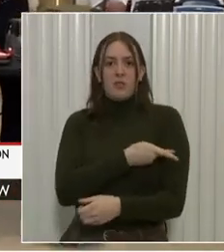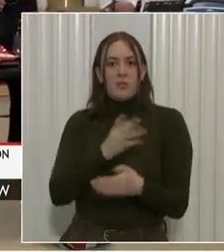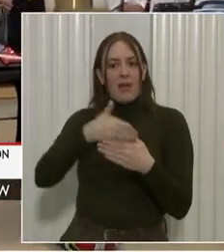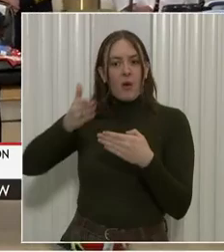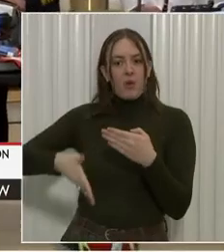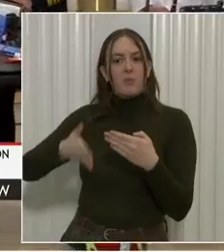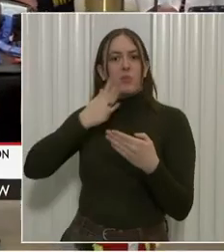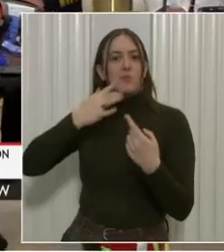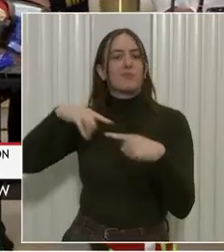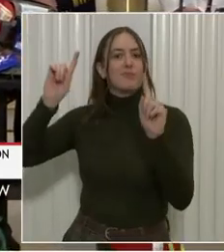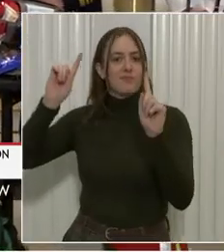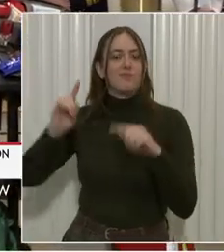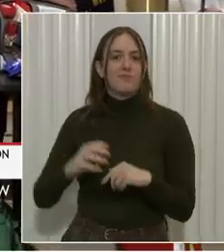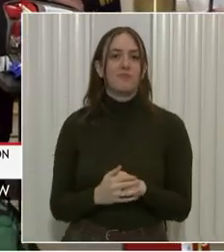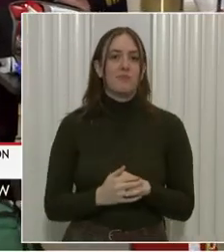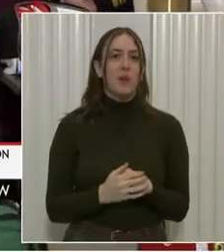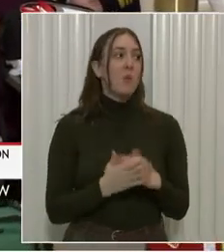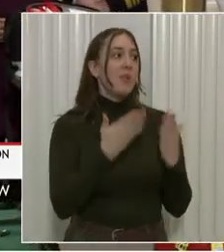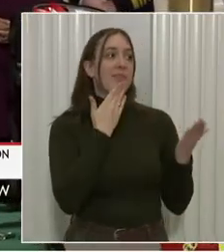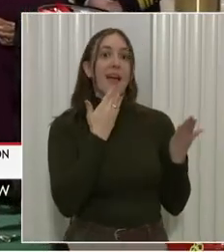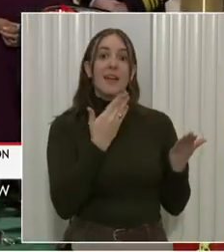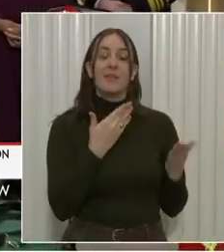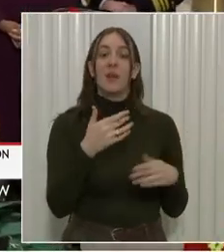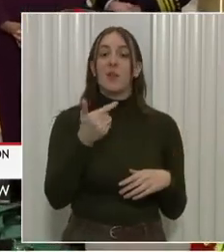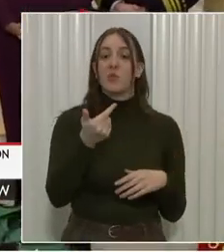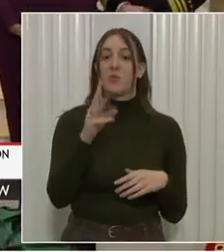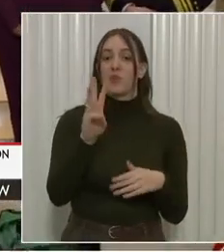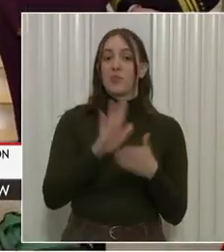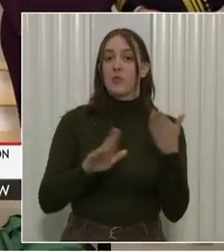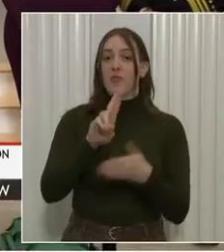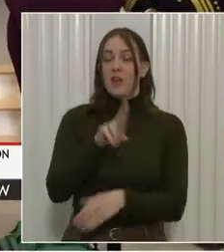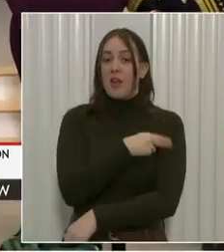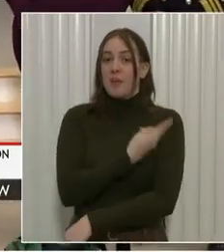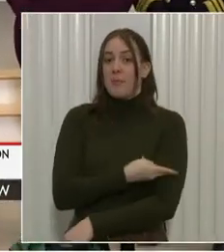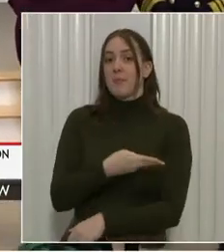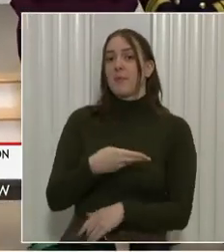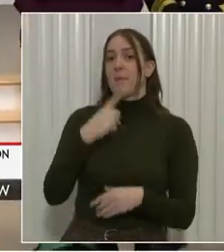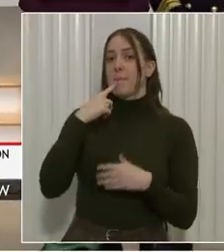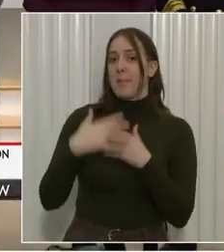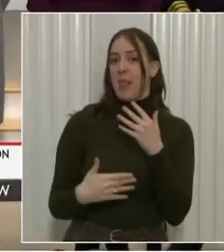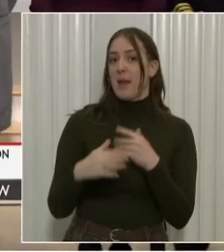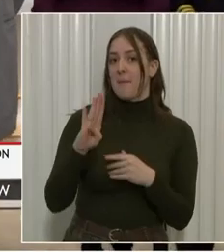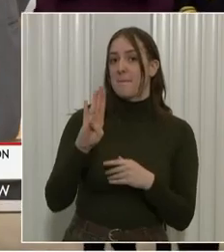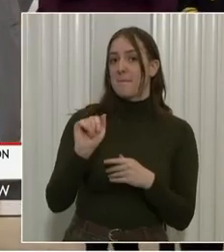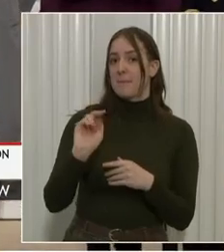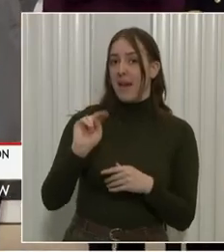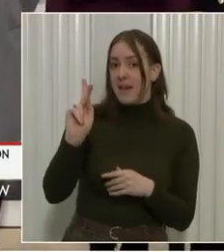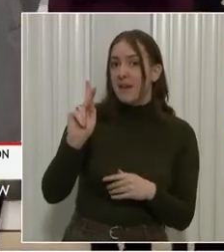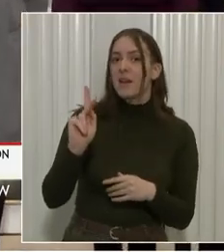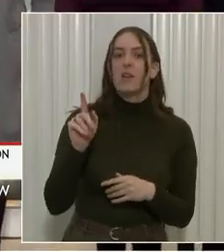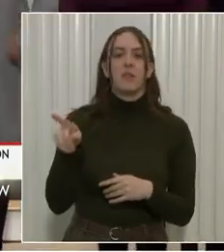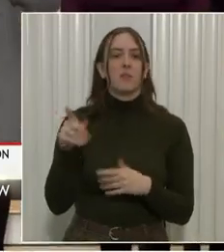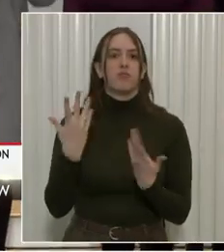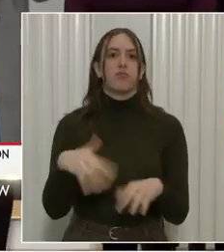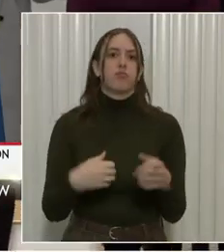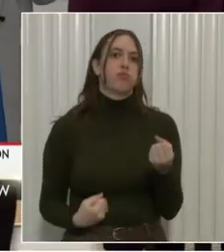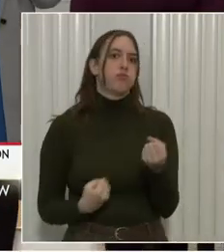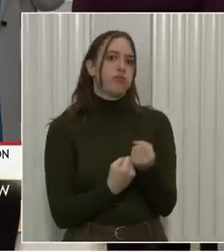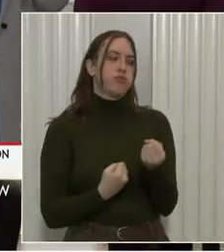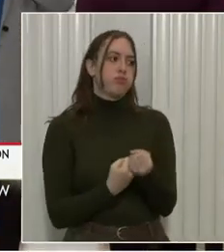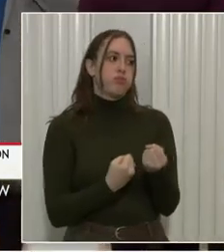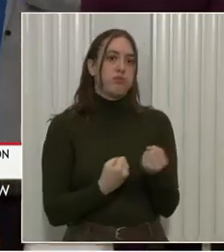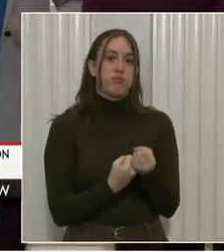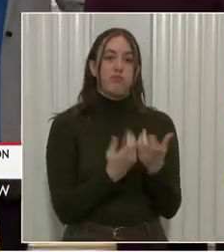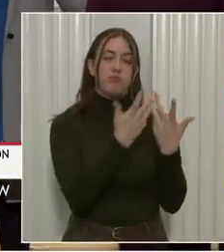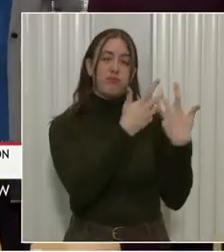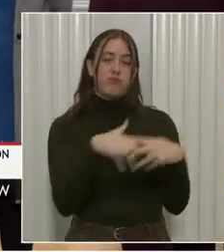who's the medical director of the GW Blood Bank, who has stepped up along with the entire GW leadership team to help DC Fire and EMS operationalize